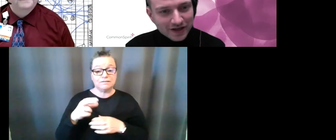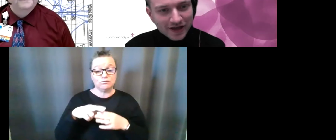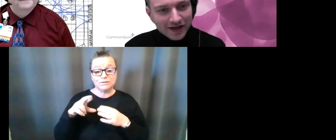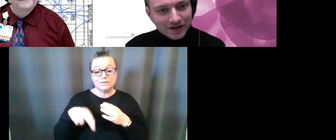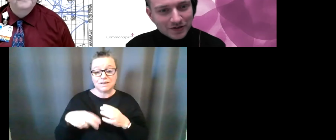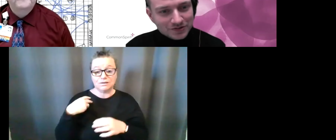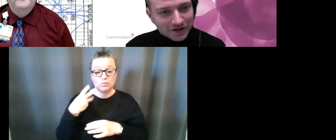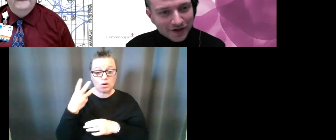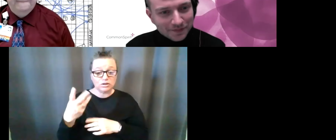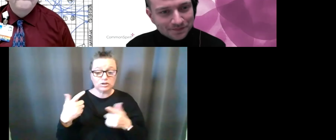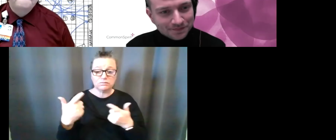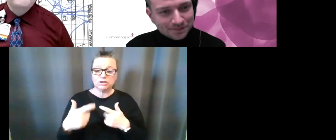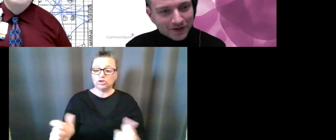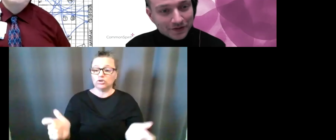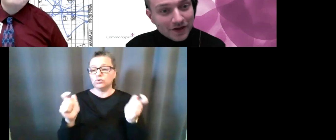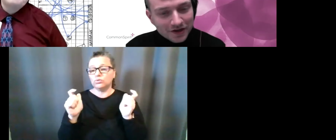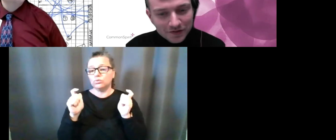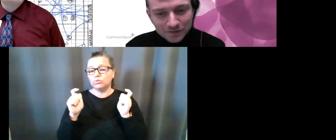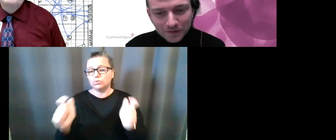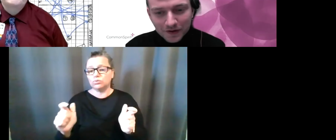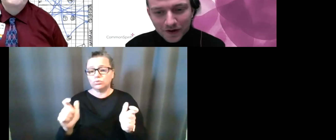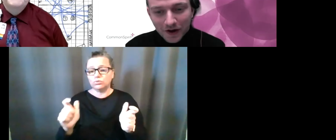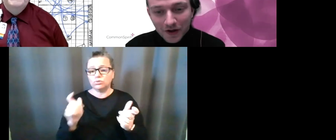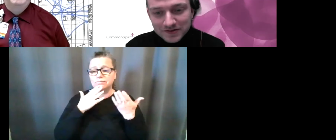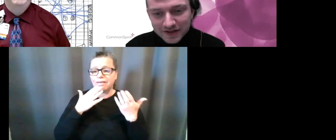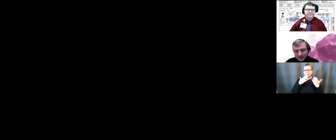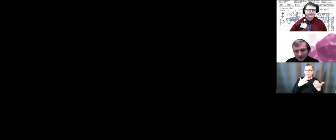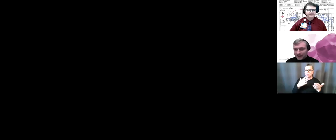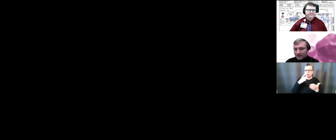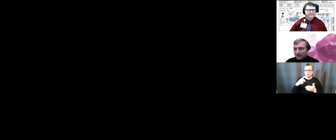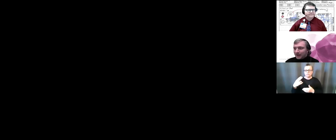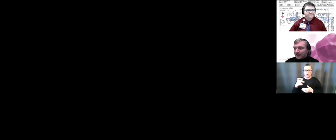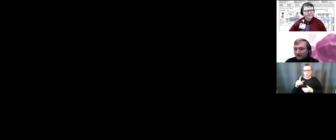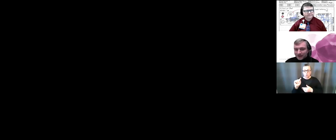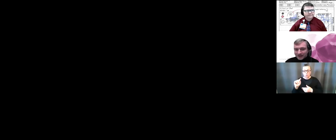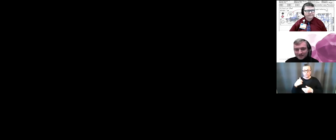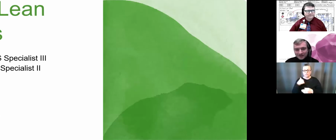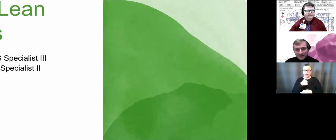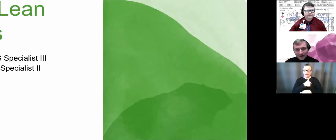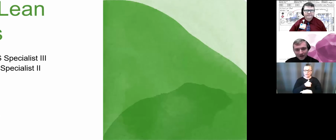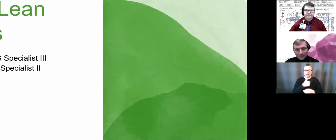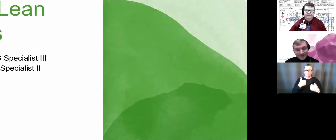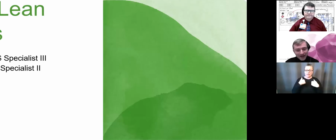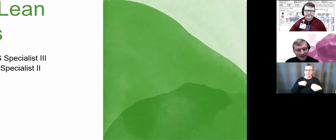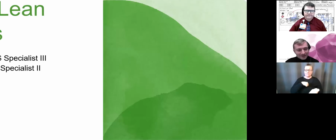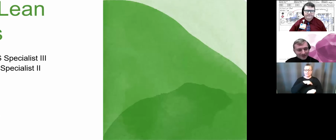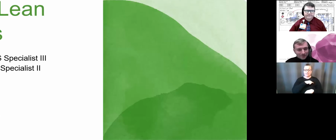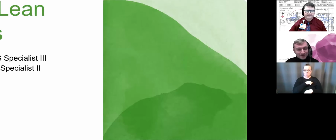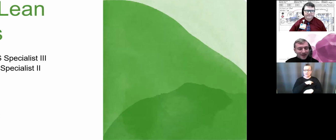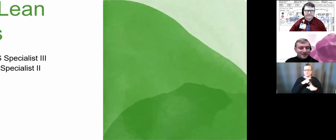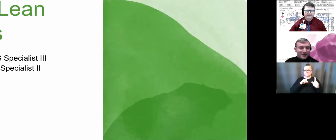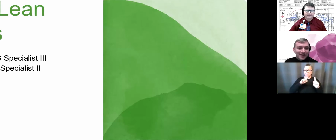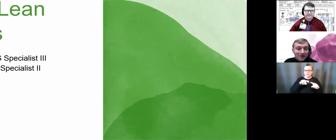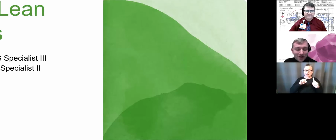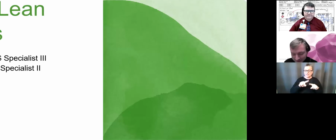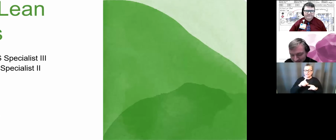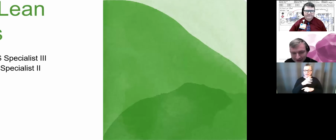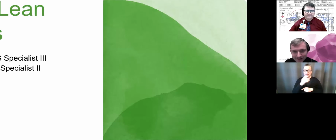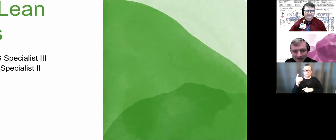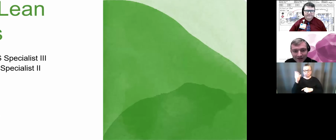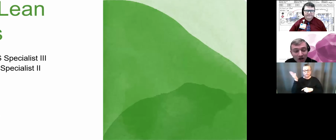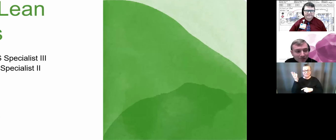Washington a huge thank you for hosting us and having us attend and present at the